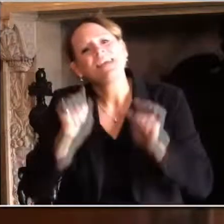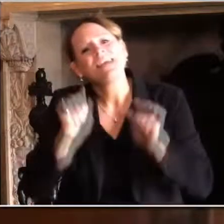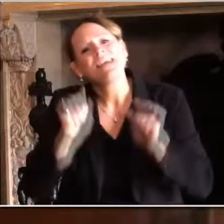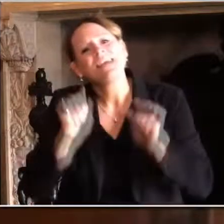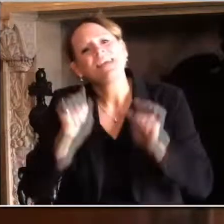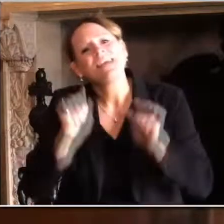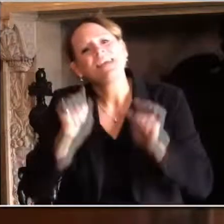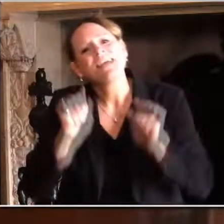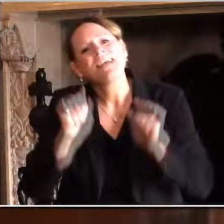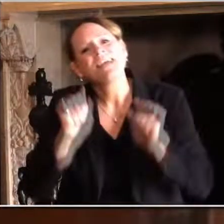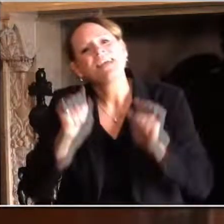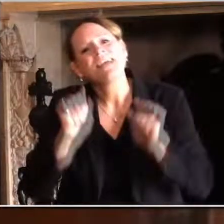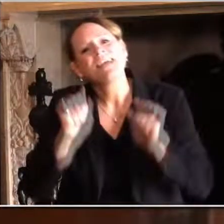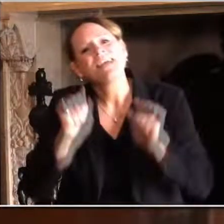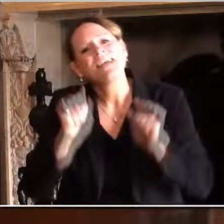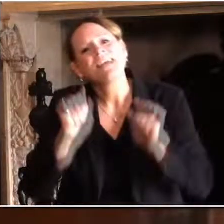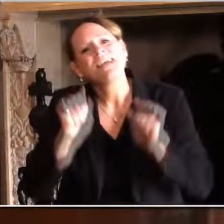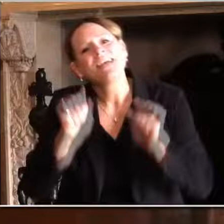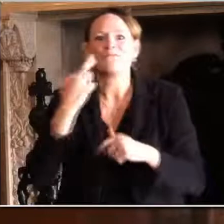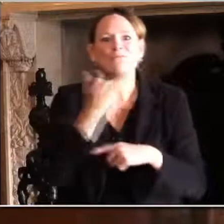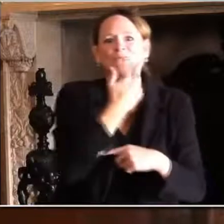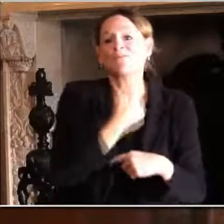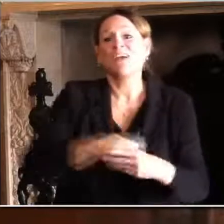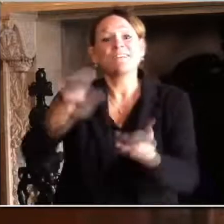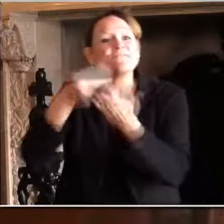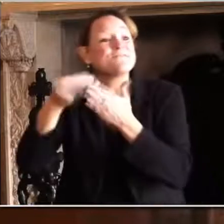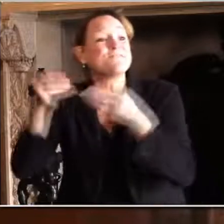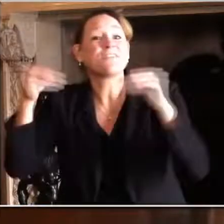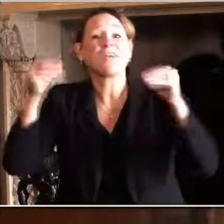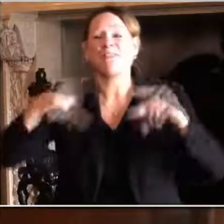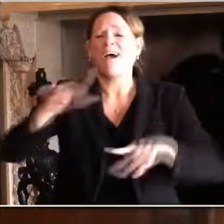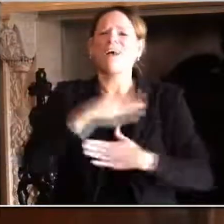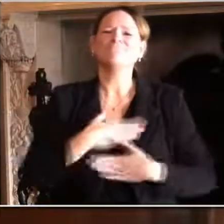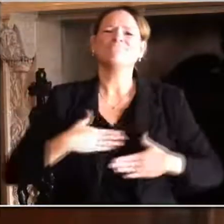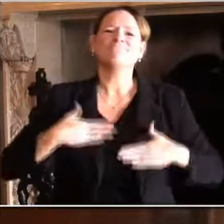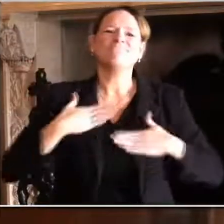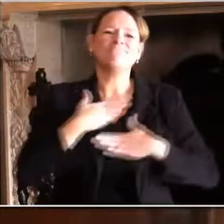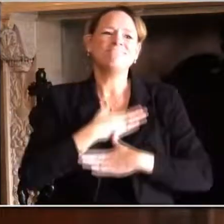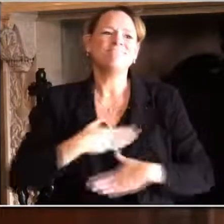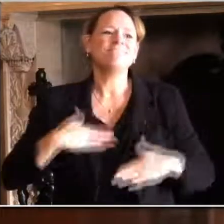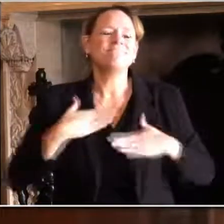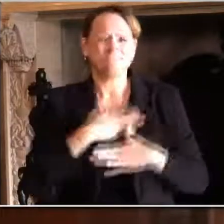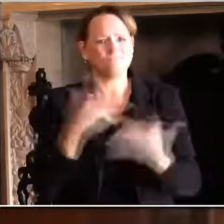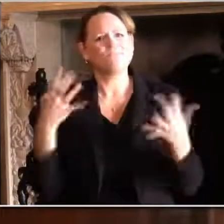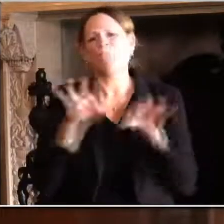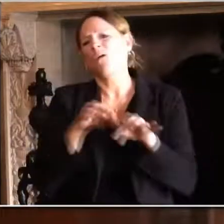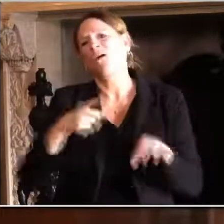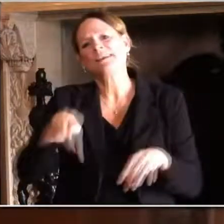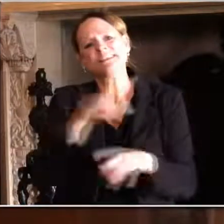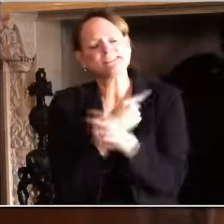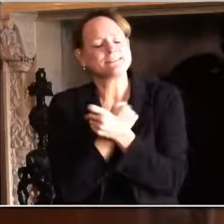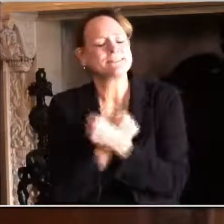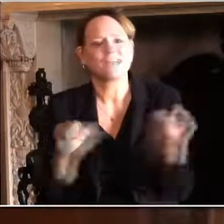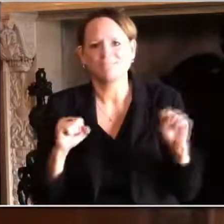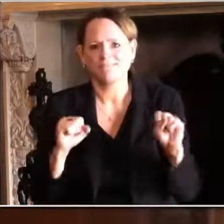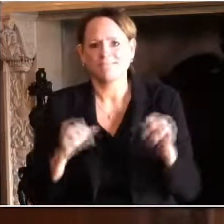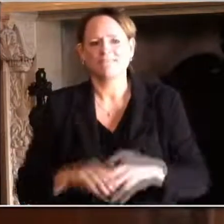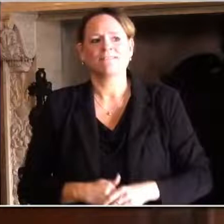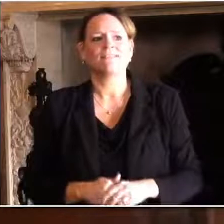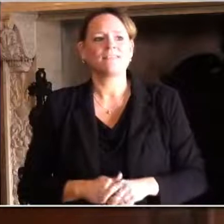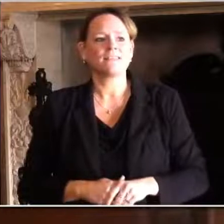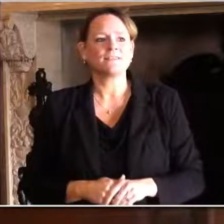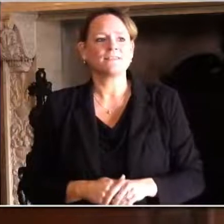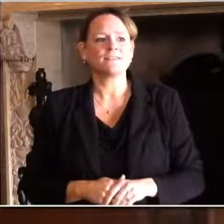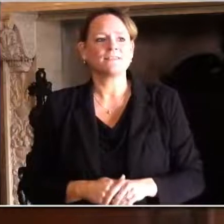know we all miss, as soon as we can do them safely. I know folks are worried that the order I'm issuing today keep